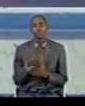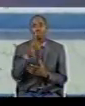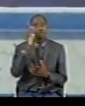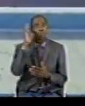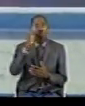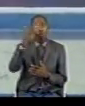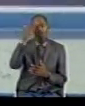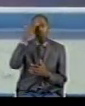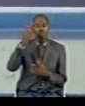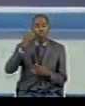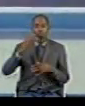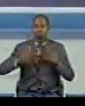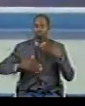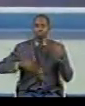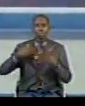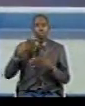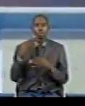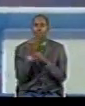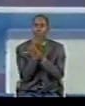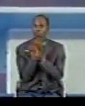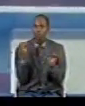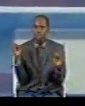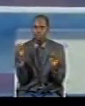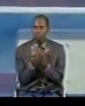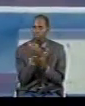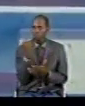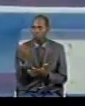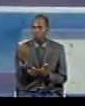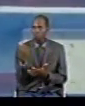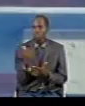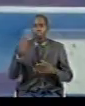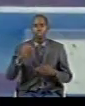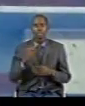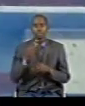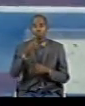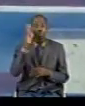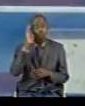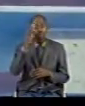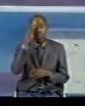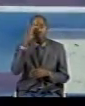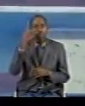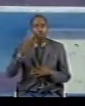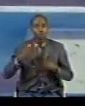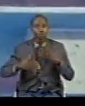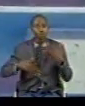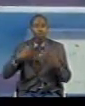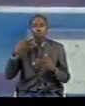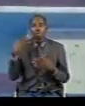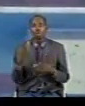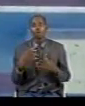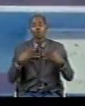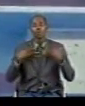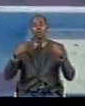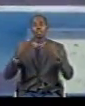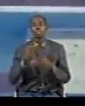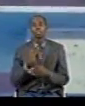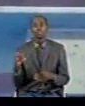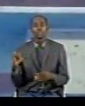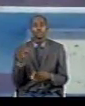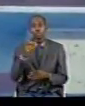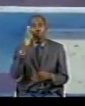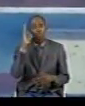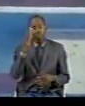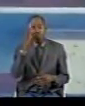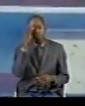joy of salvation. You will know the joy of healing. You will know the joy of